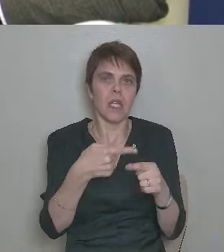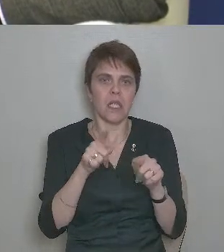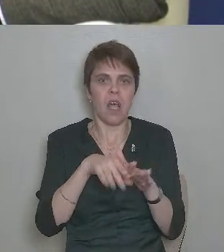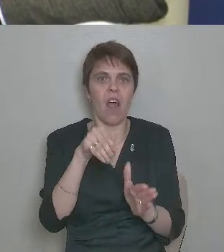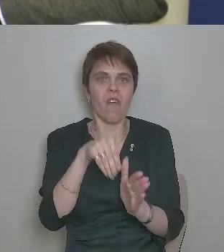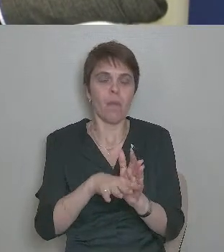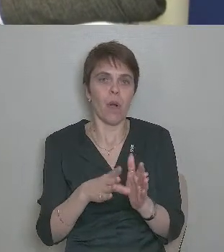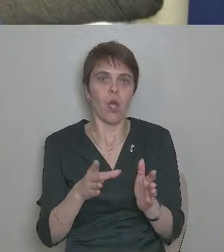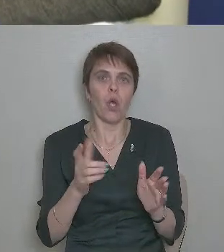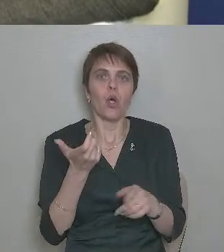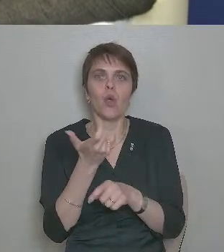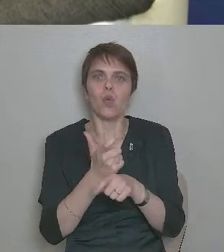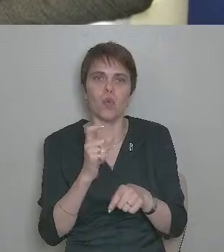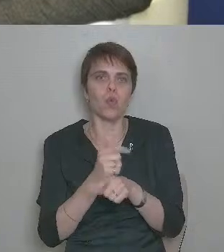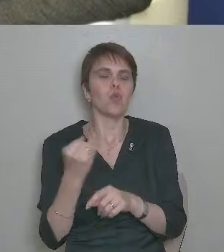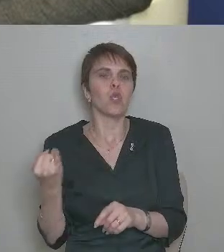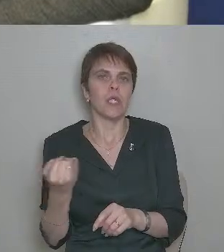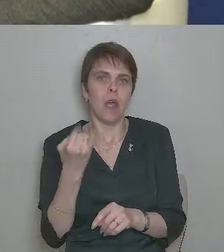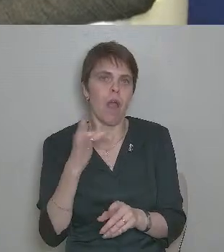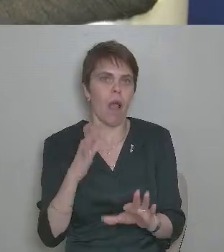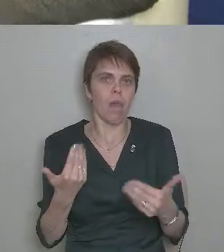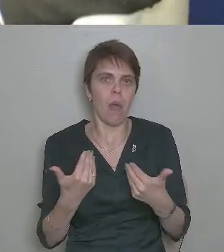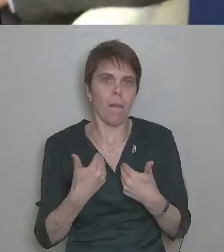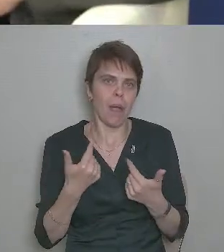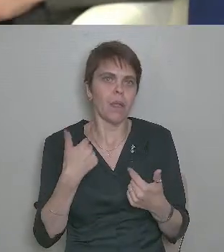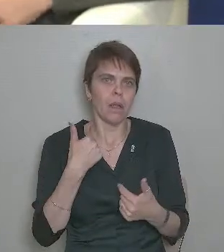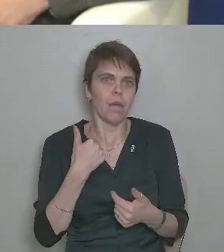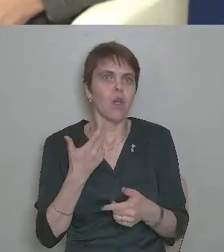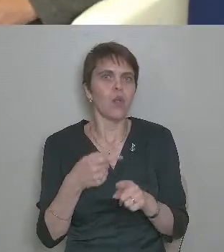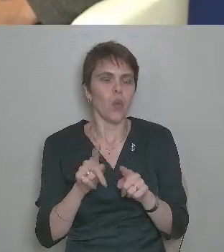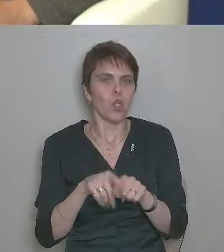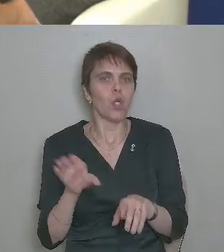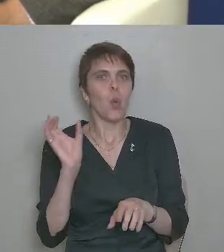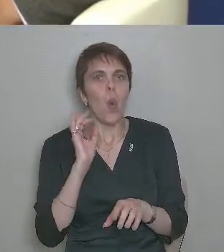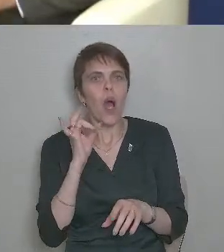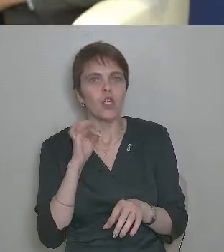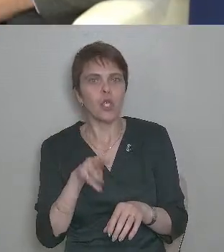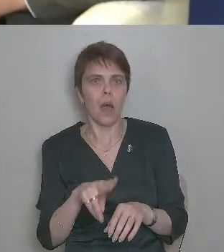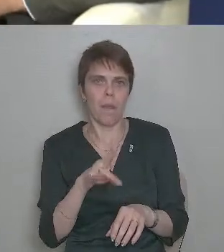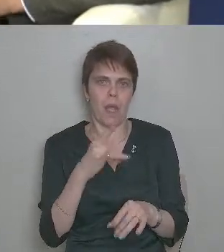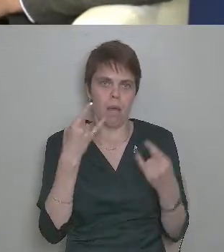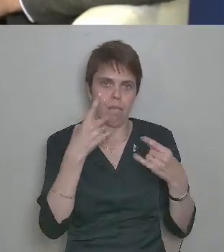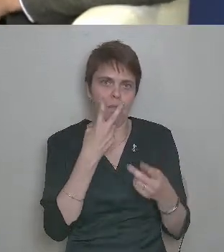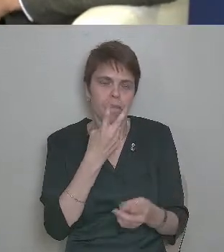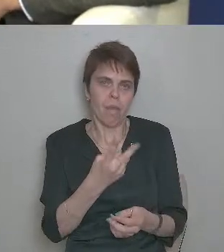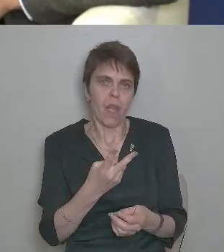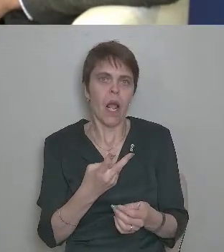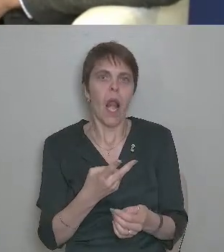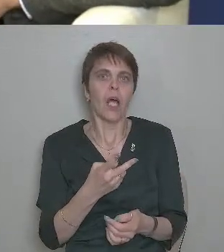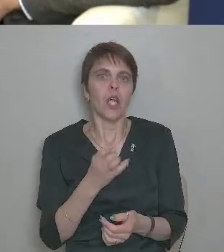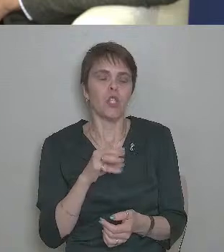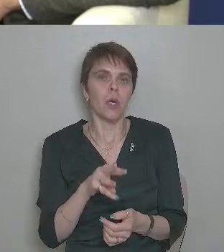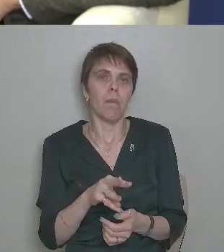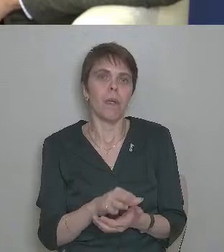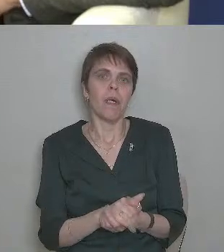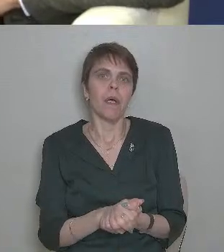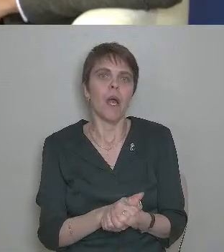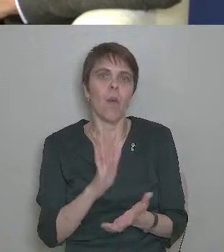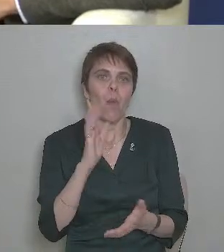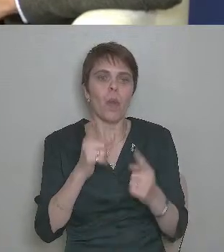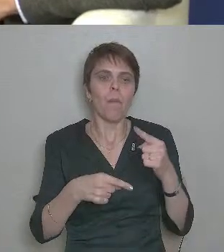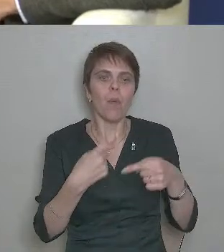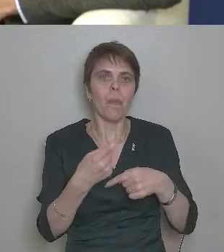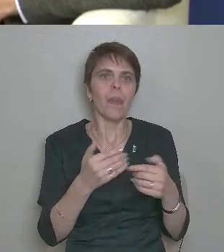of elections we are going to have, and who can run for these elections, and who can be candidates during these elections. Yeah, it was